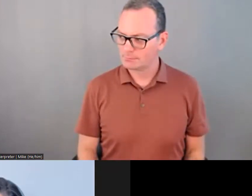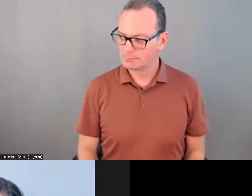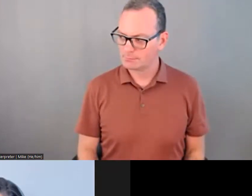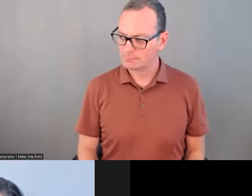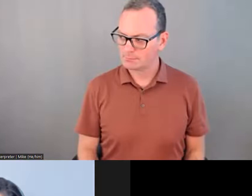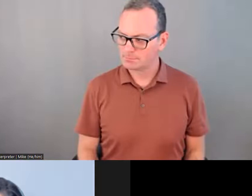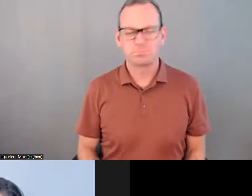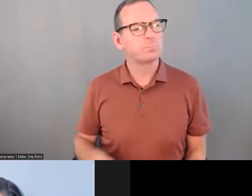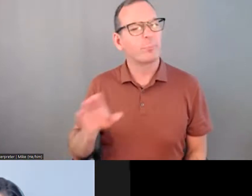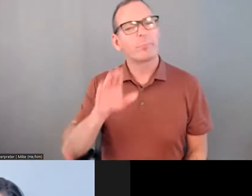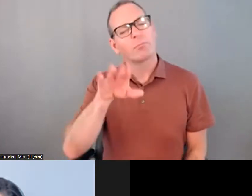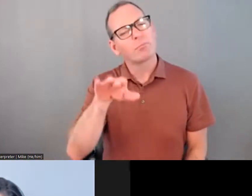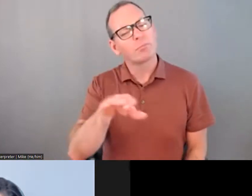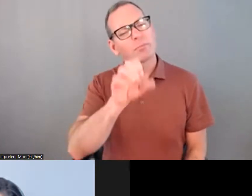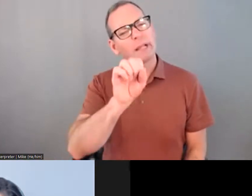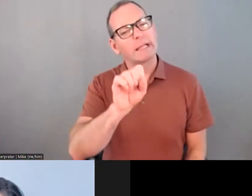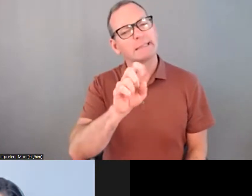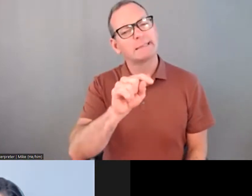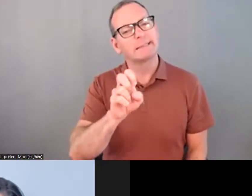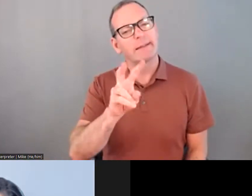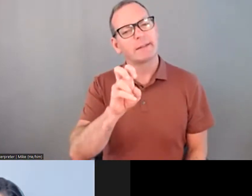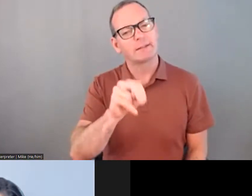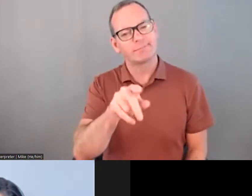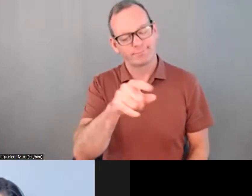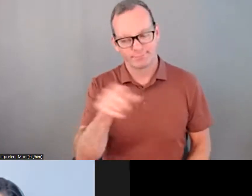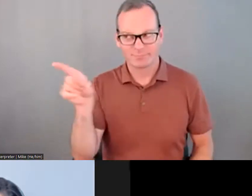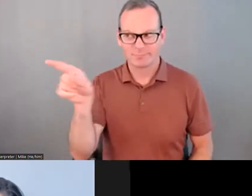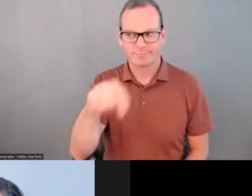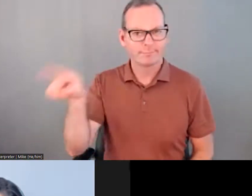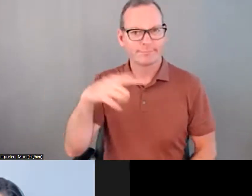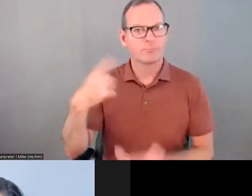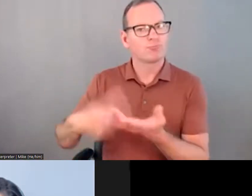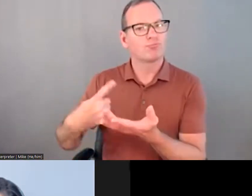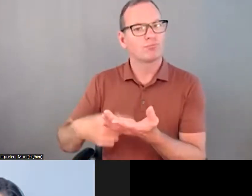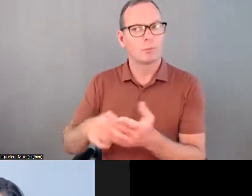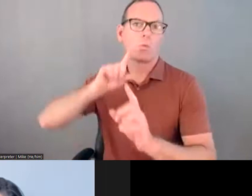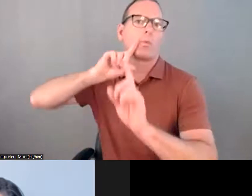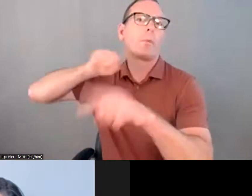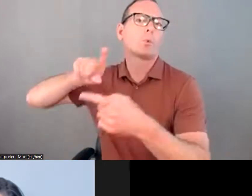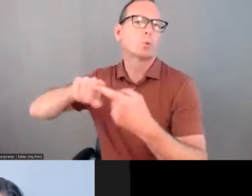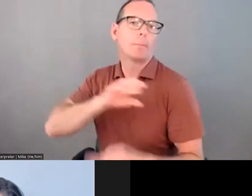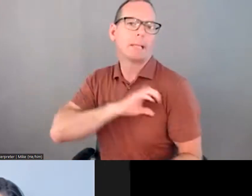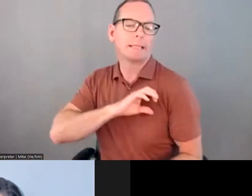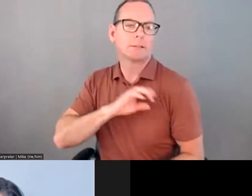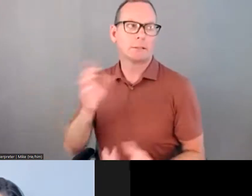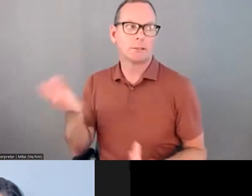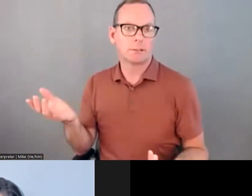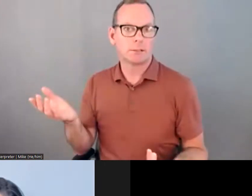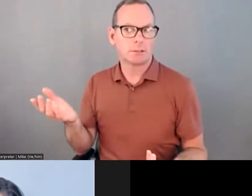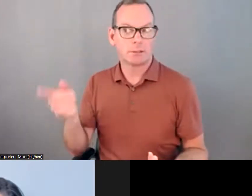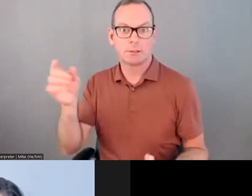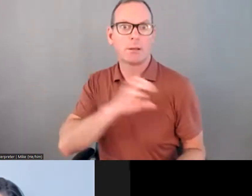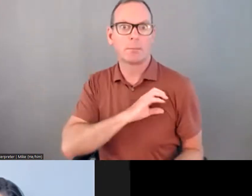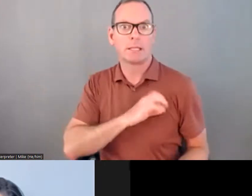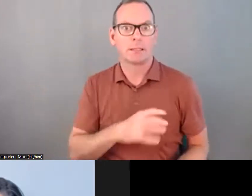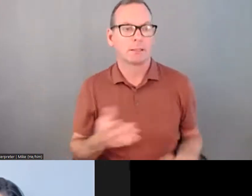around reporting to the police. So some people have said that they've made reports to the police, and police indicate that